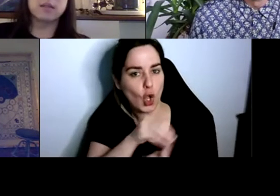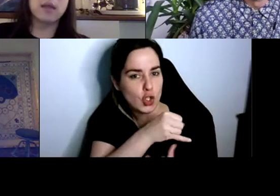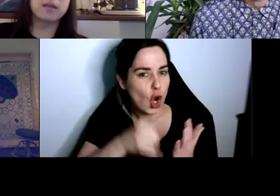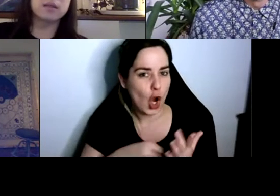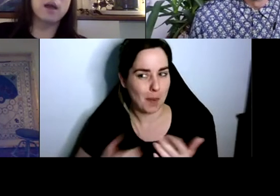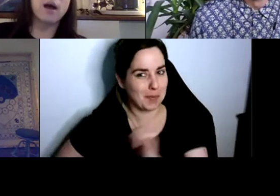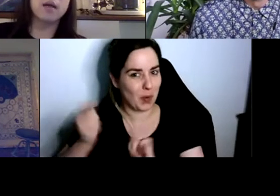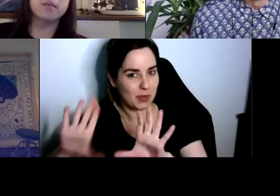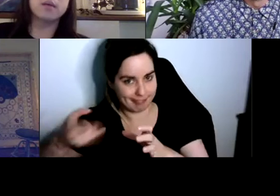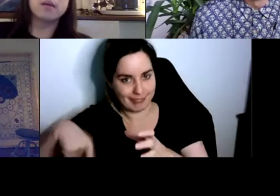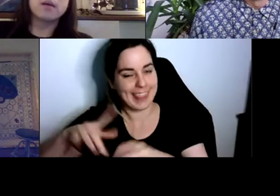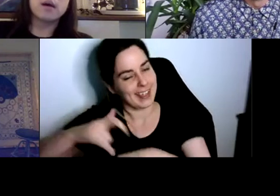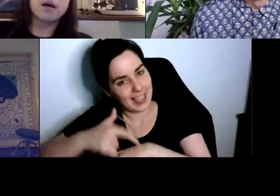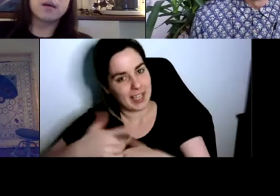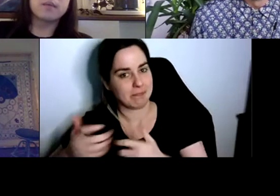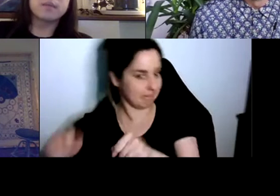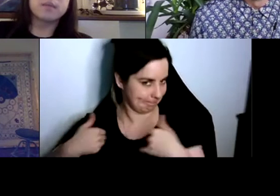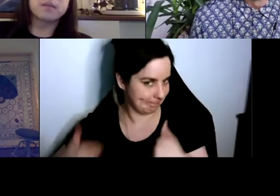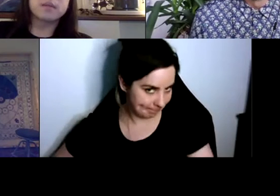think at the time,